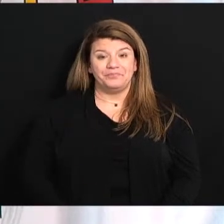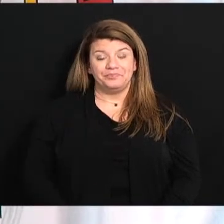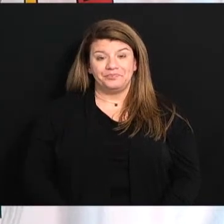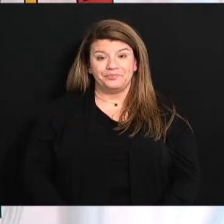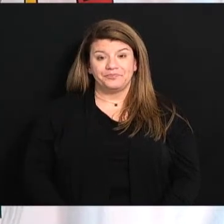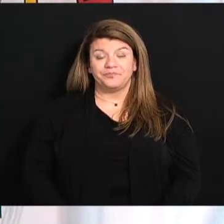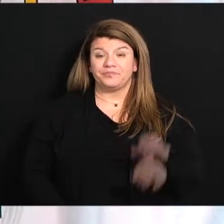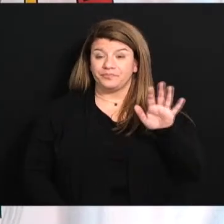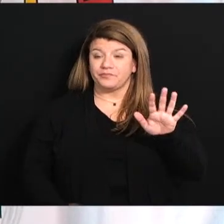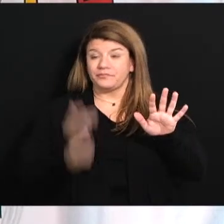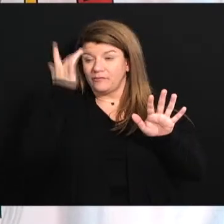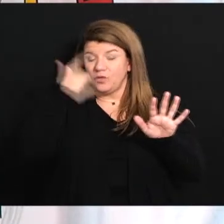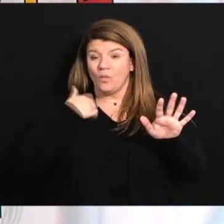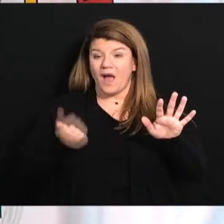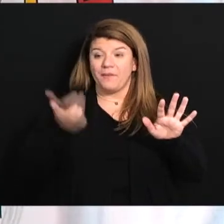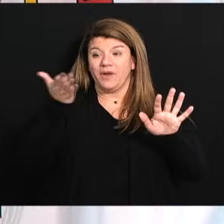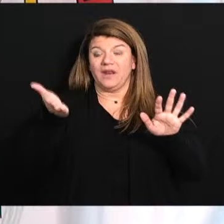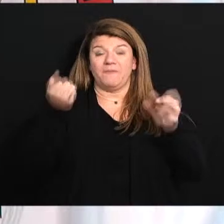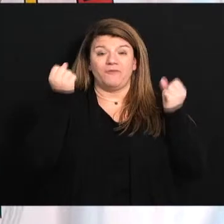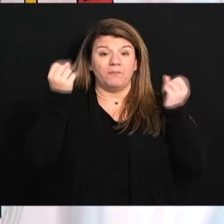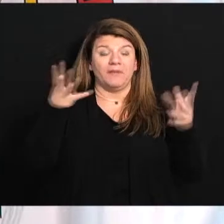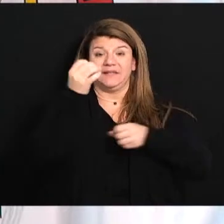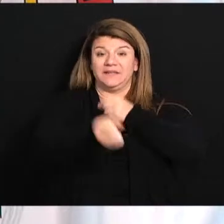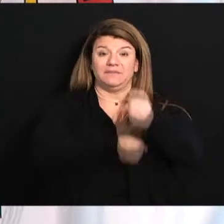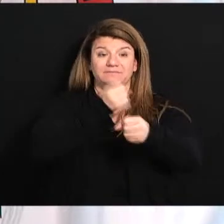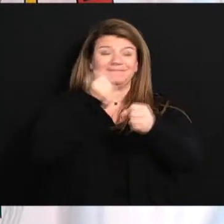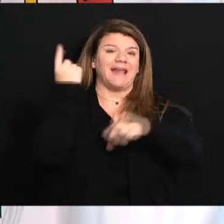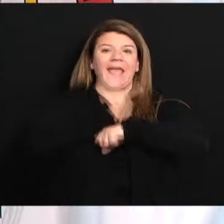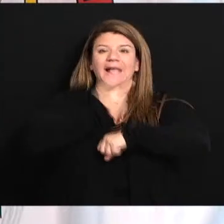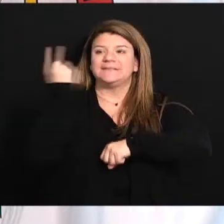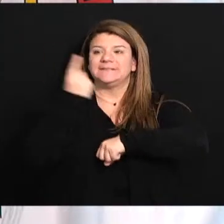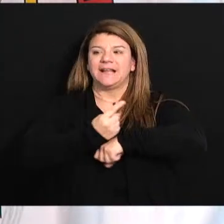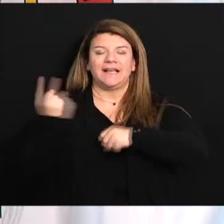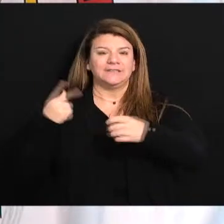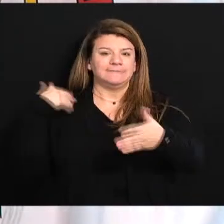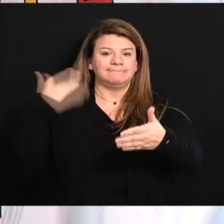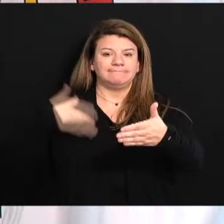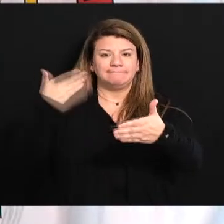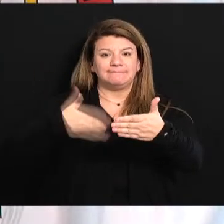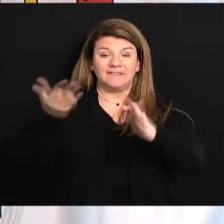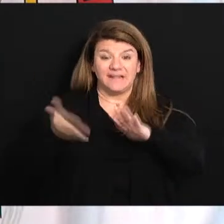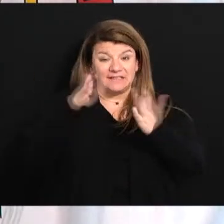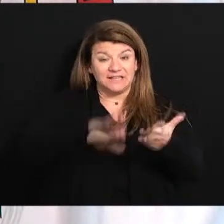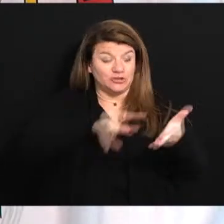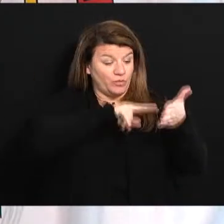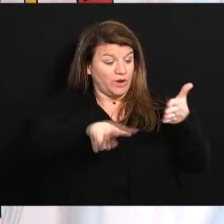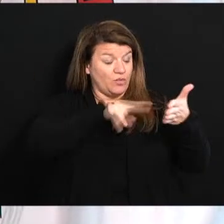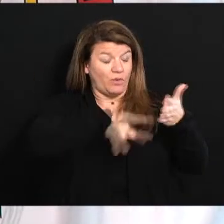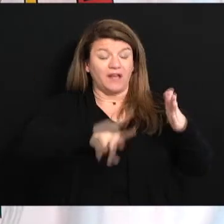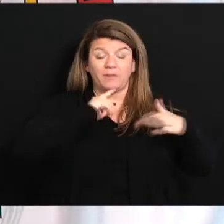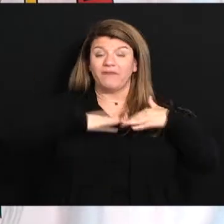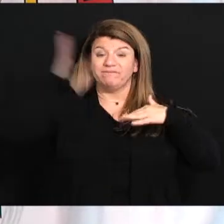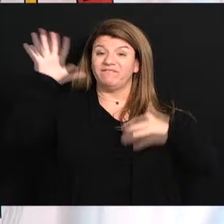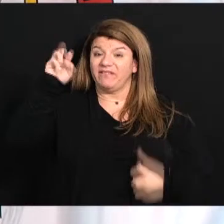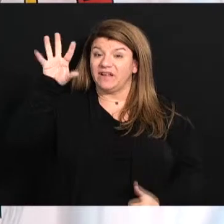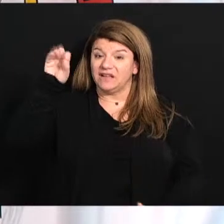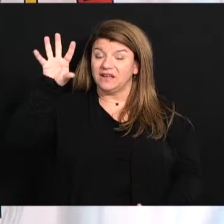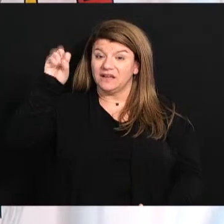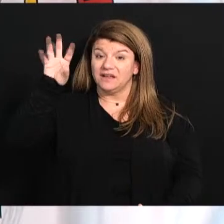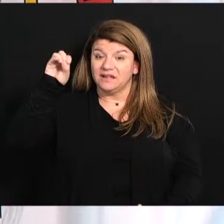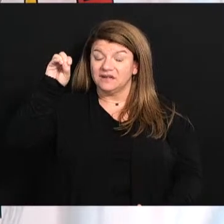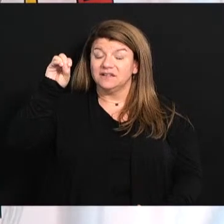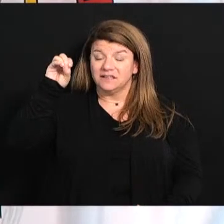The reason I bring that up now, for days and days, every death that we've read is over the age of 50.